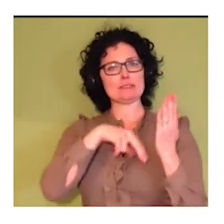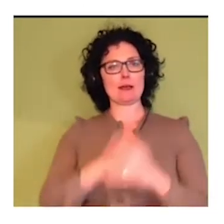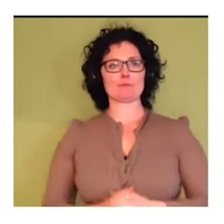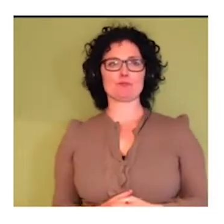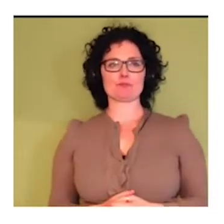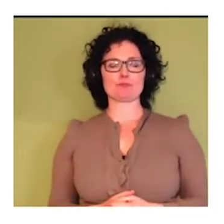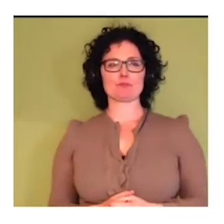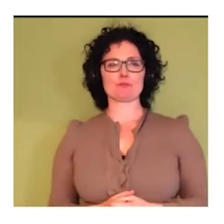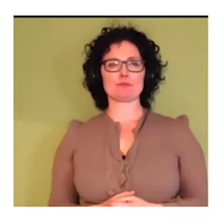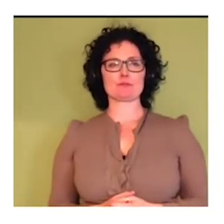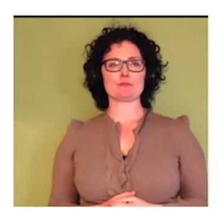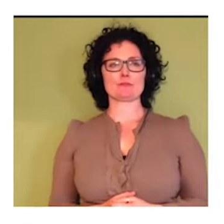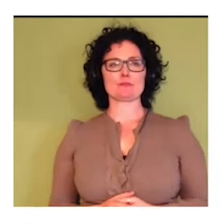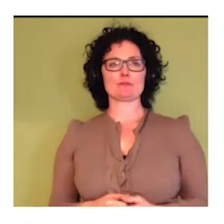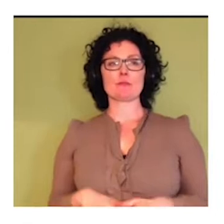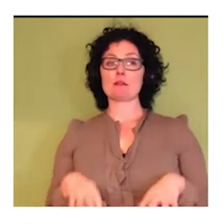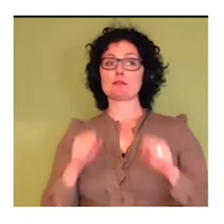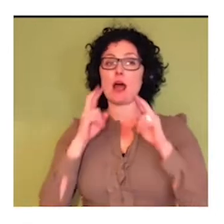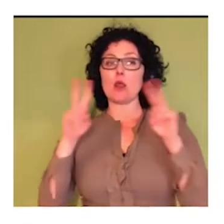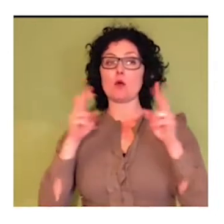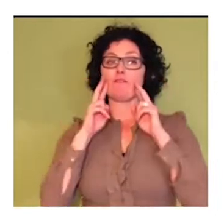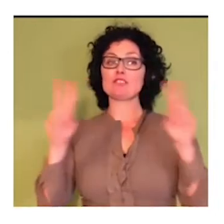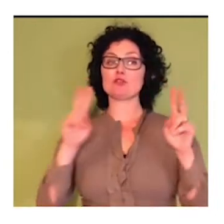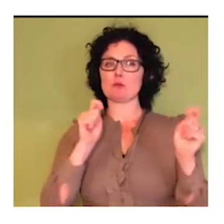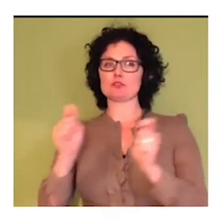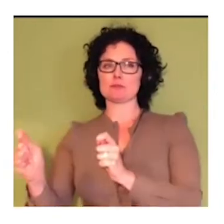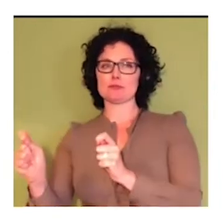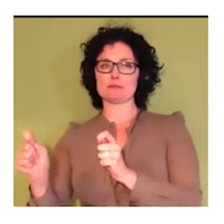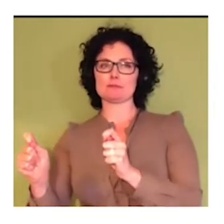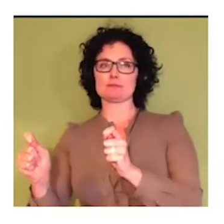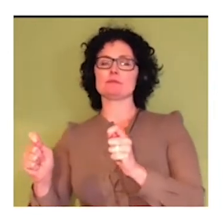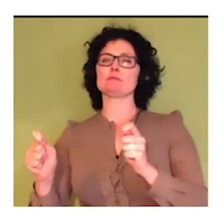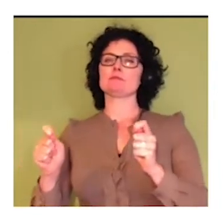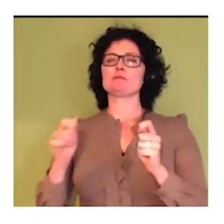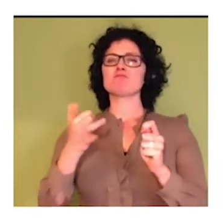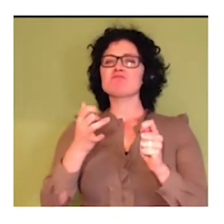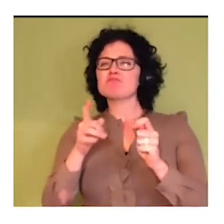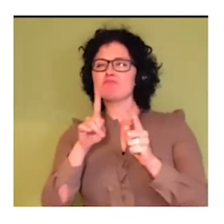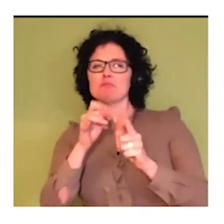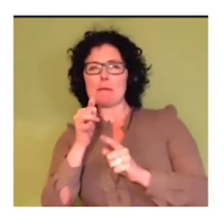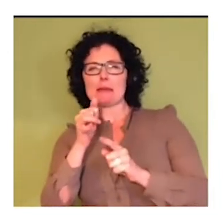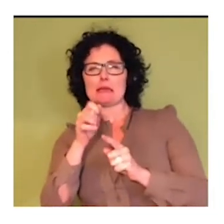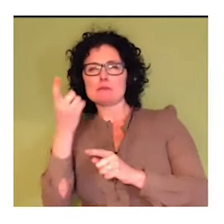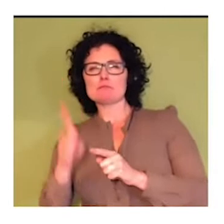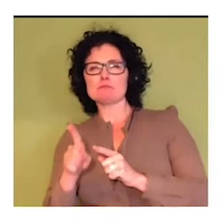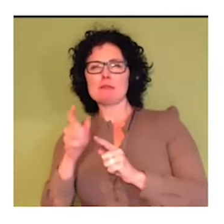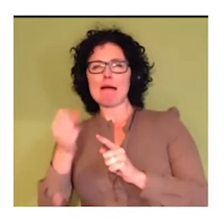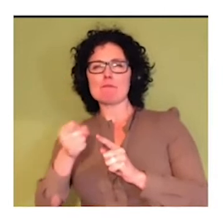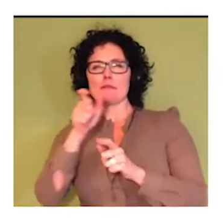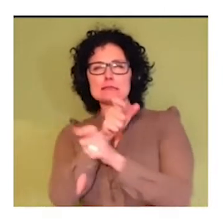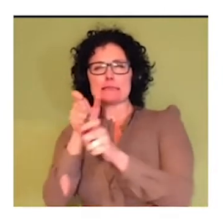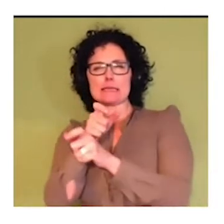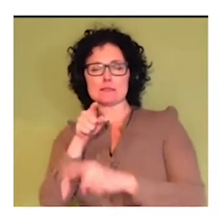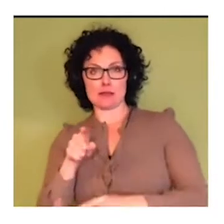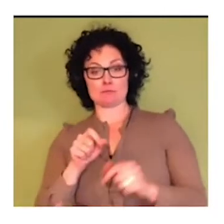might be useful for someone with low vision or with a reading difference such as dyslexia. And then after that, we'll look at reading